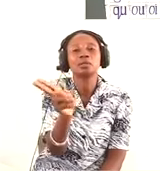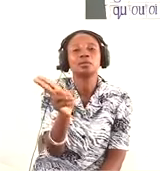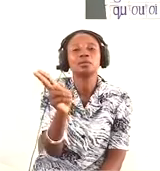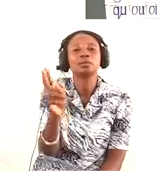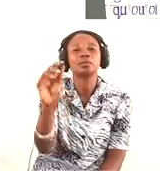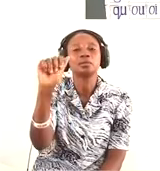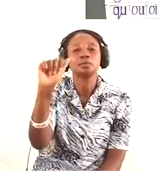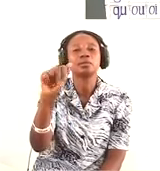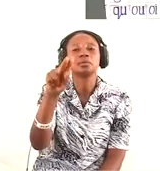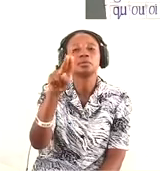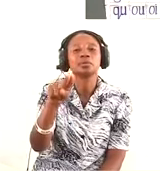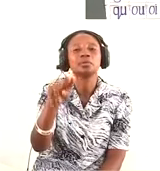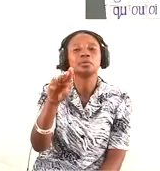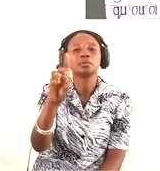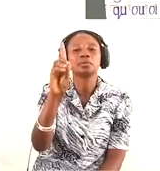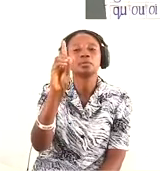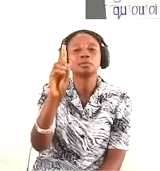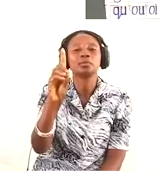House.